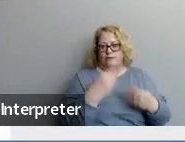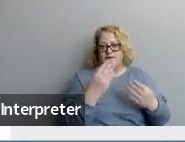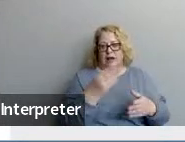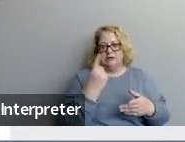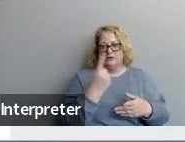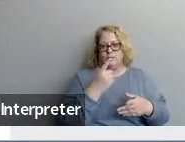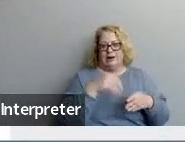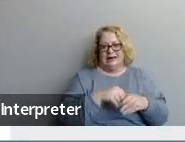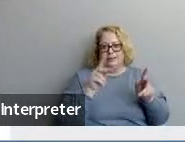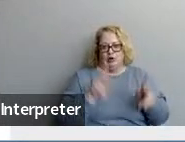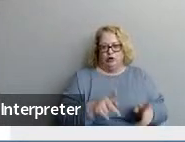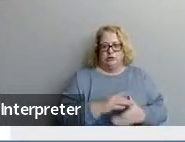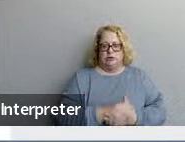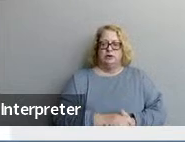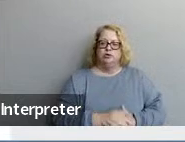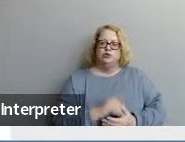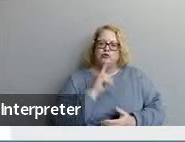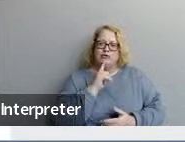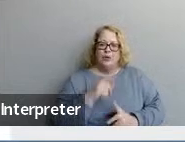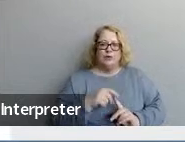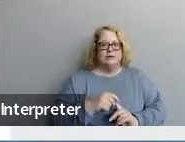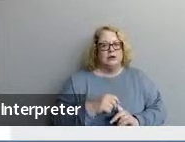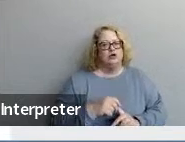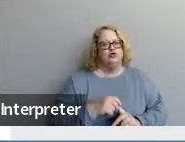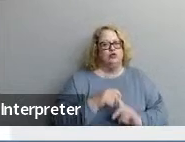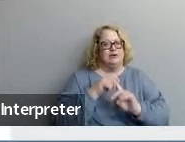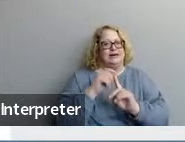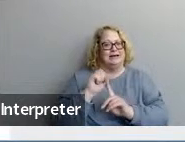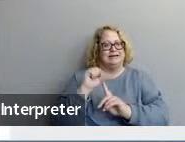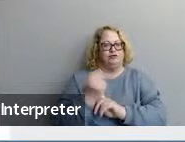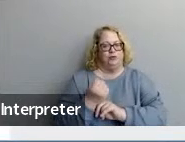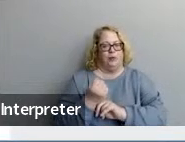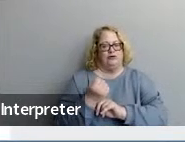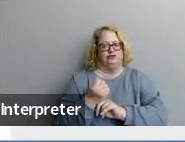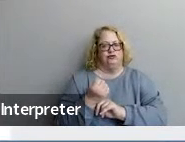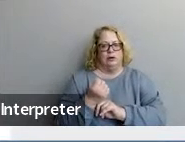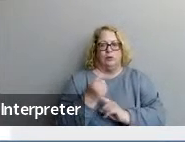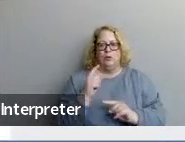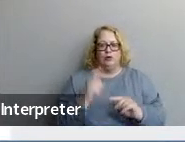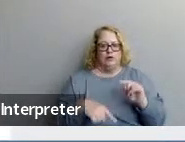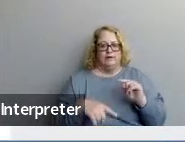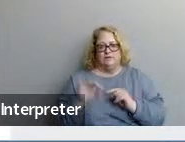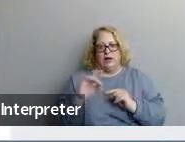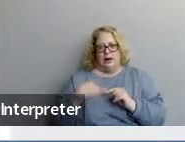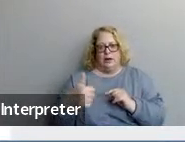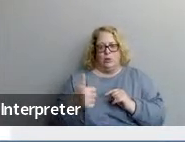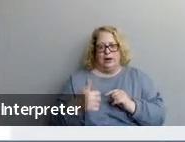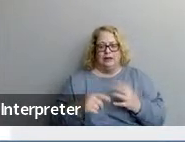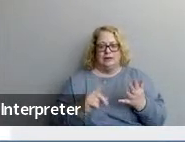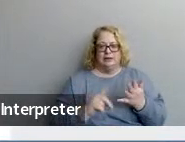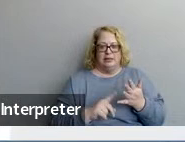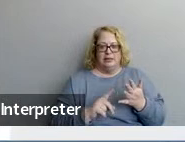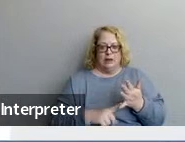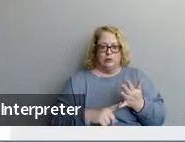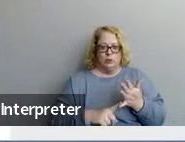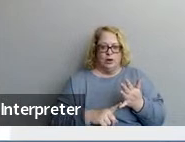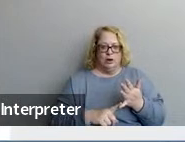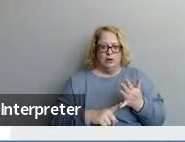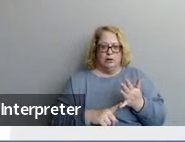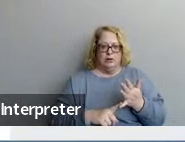somebody in person. So it was really almost a unique situation there where we couldn't get anybody else in. And then the last one is